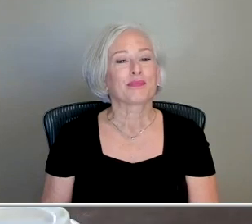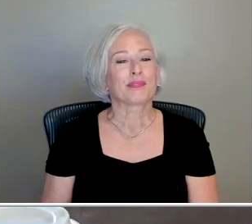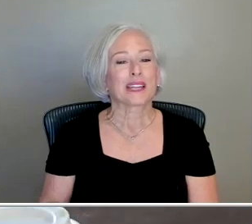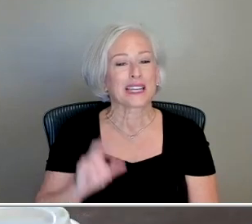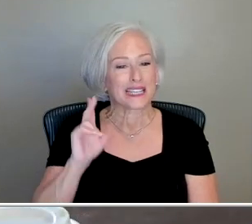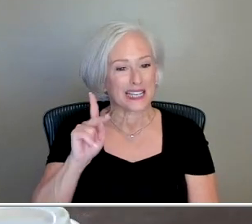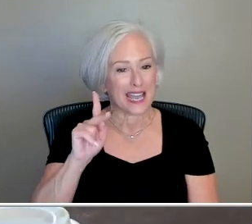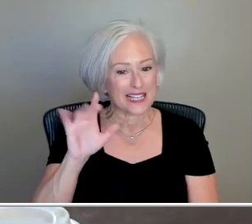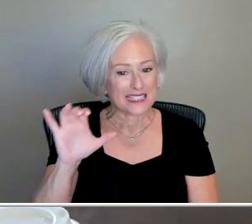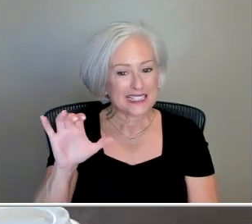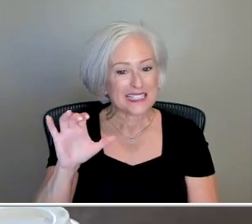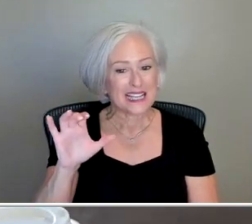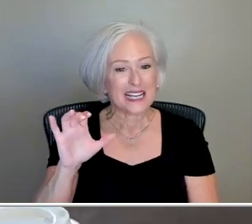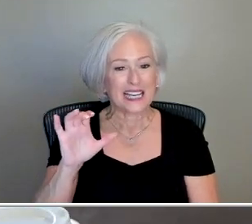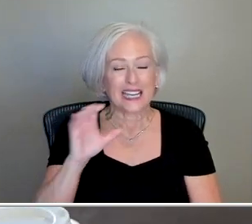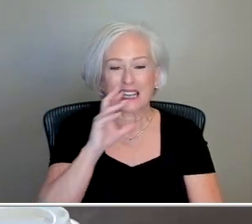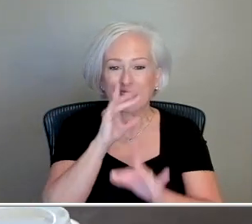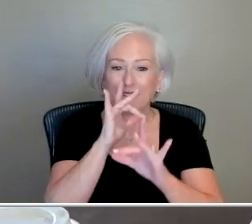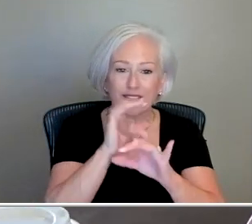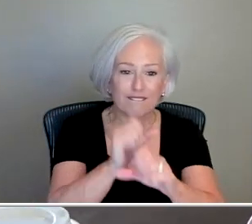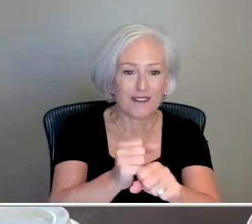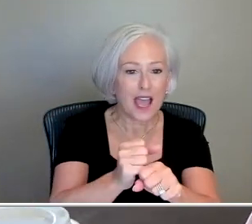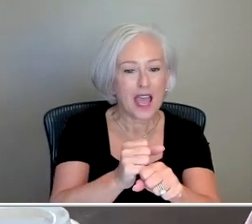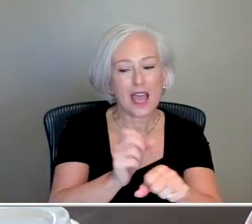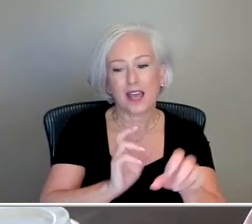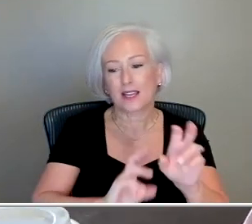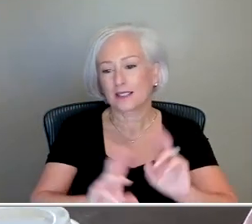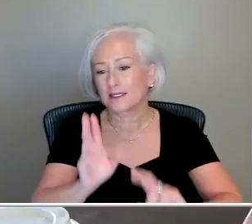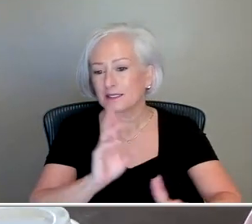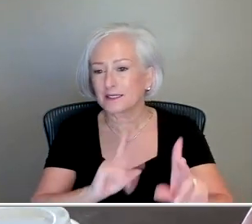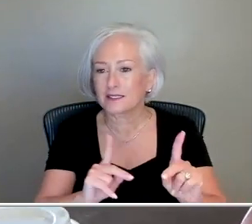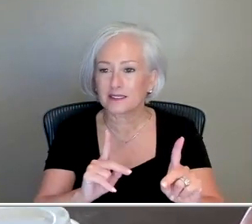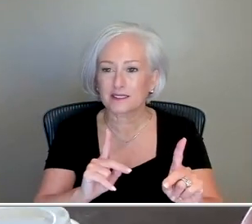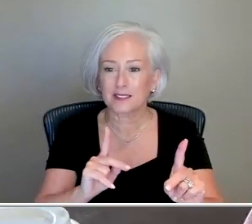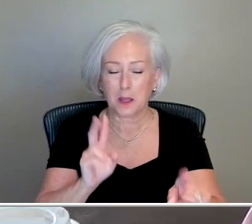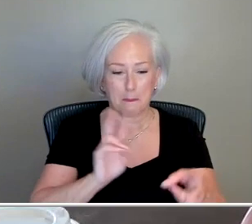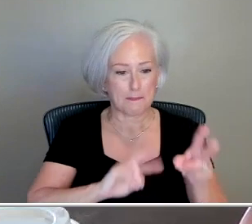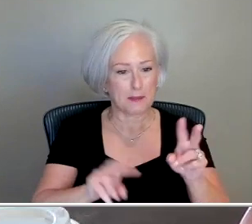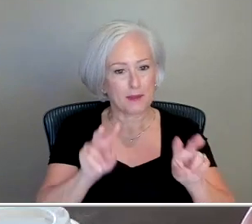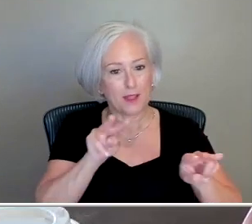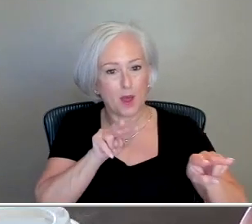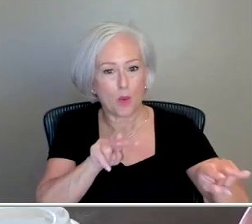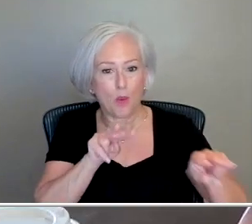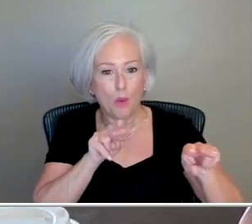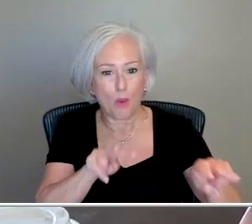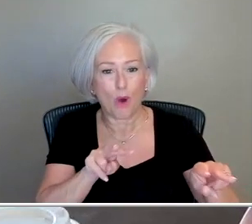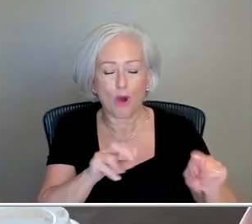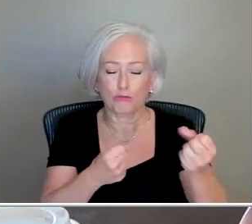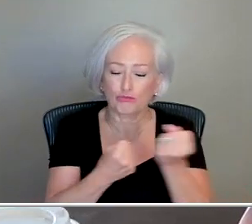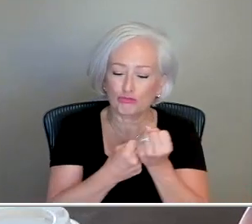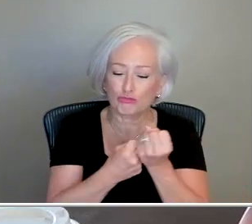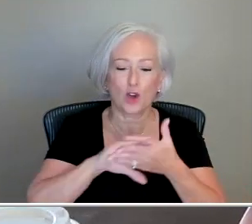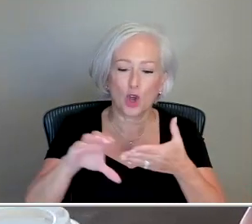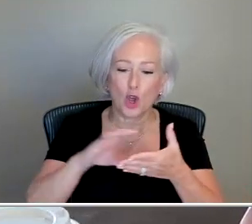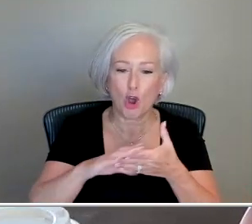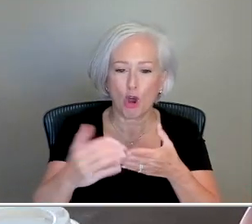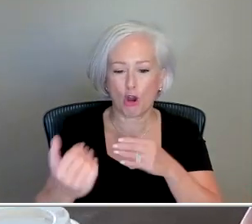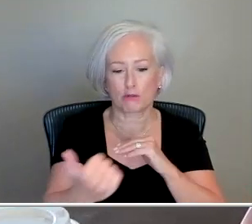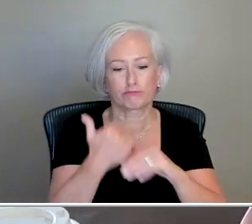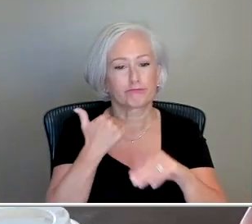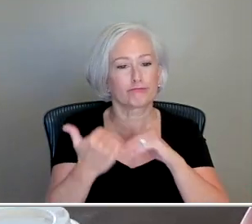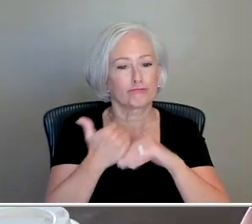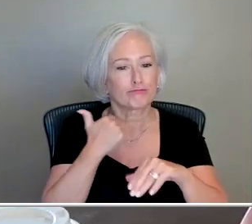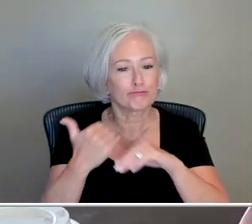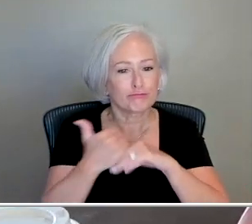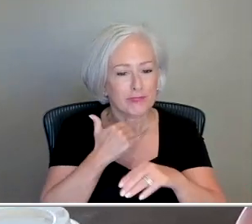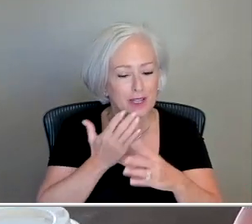fans and viewers, and it became a huge support team. I got hundreds of cards as I went through my treatments. We could talk about that